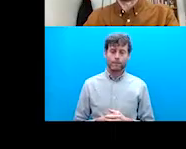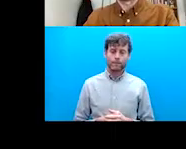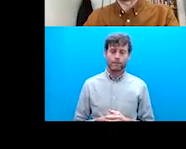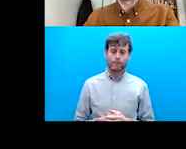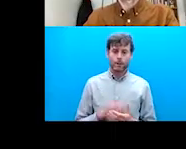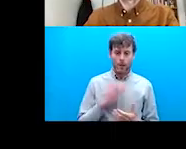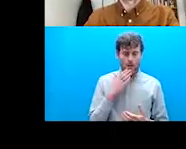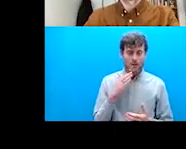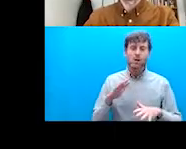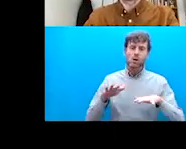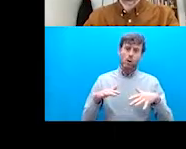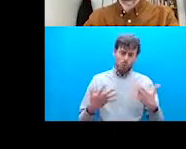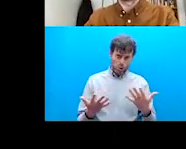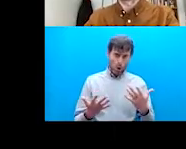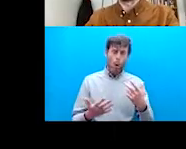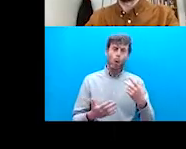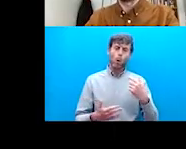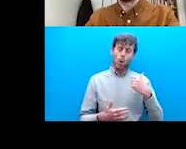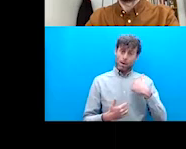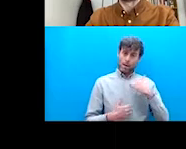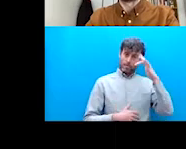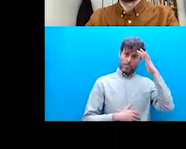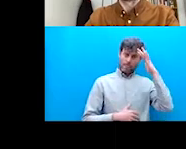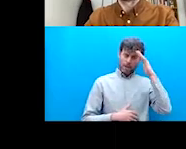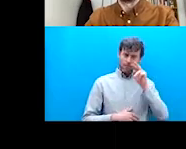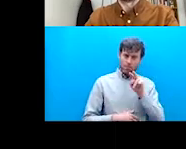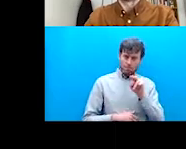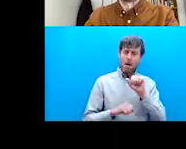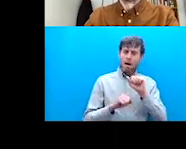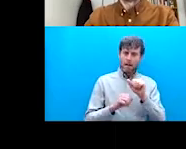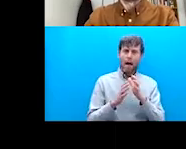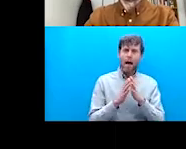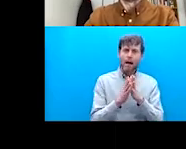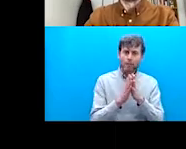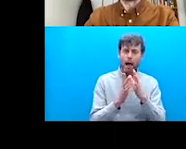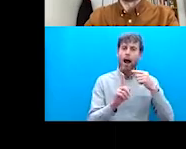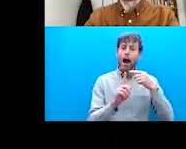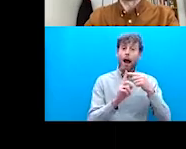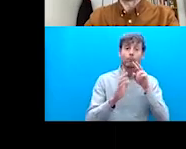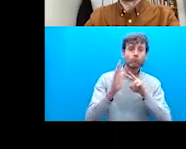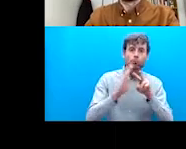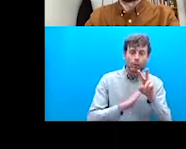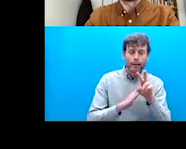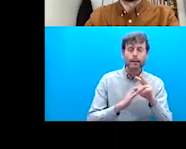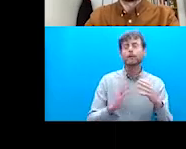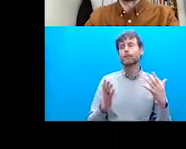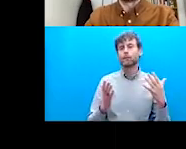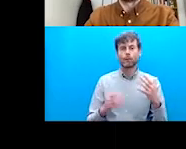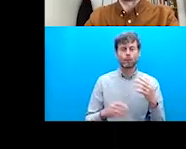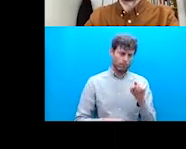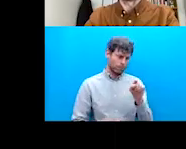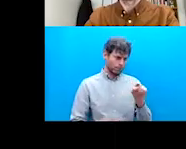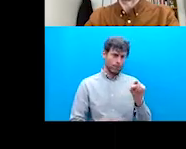So we have seen that the theory can explain and predict known and novel instances of